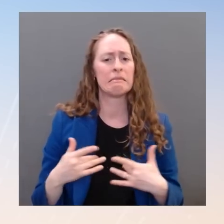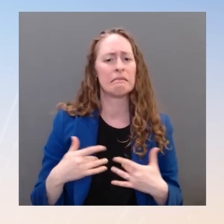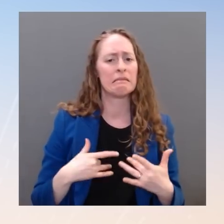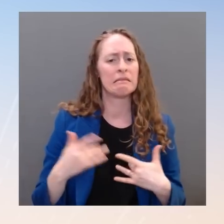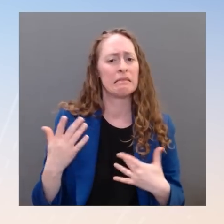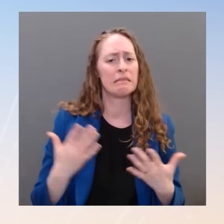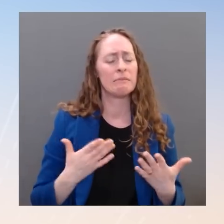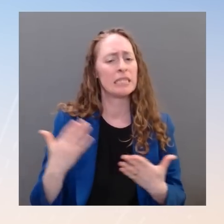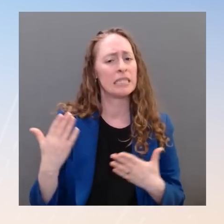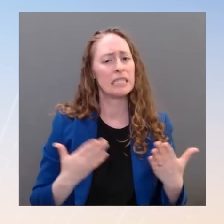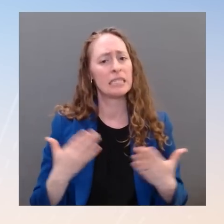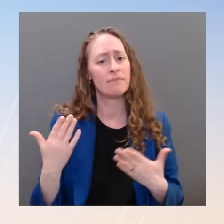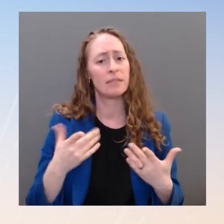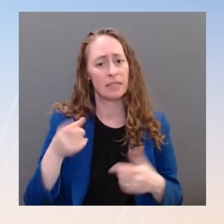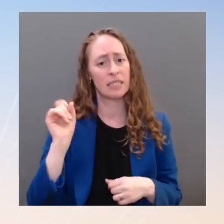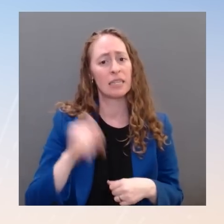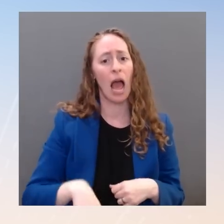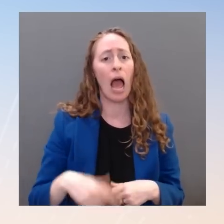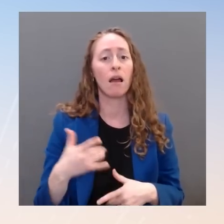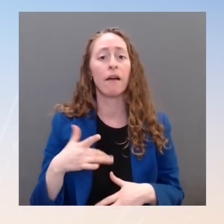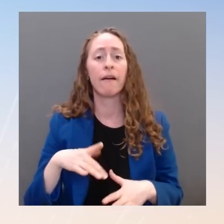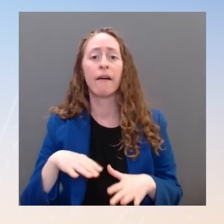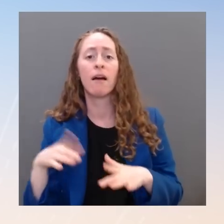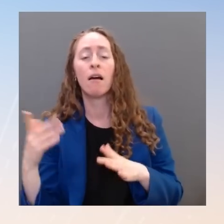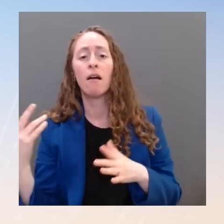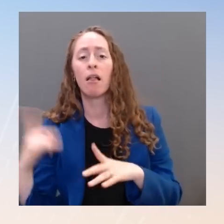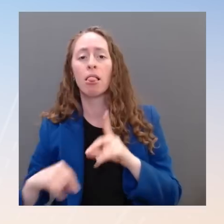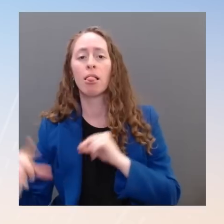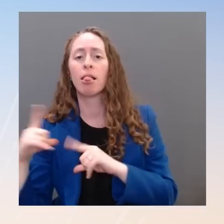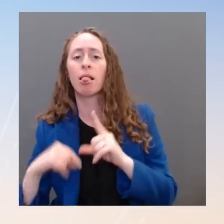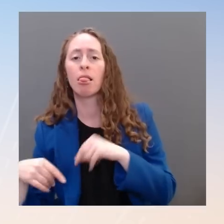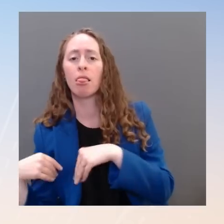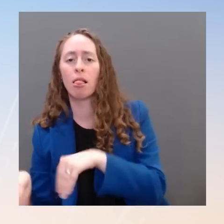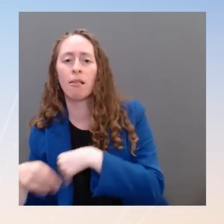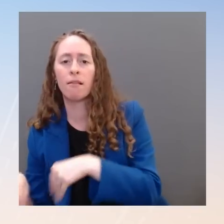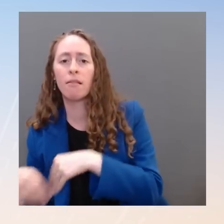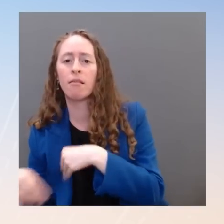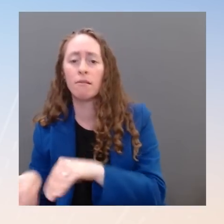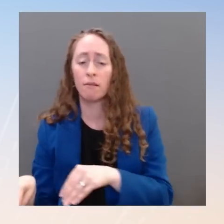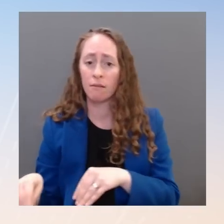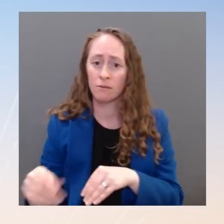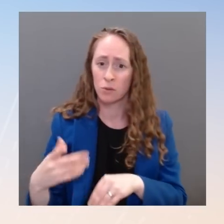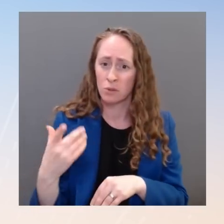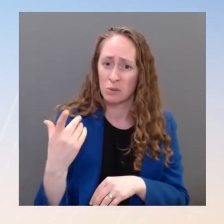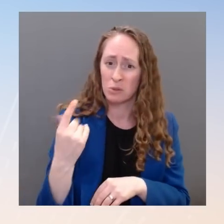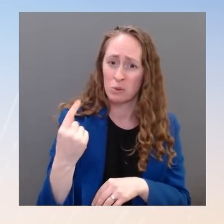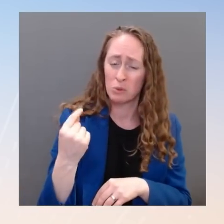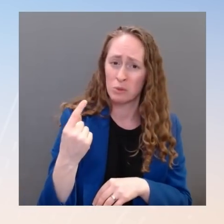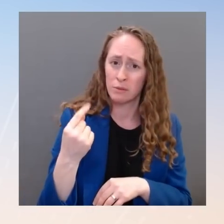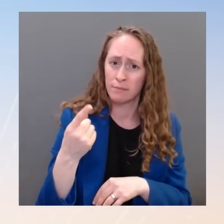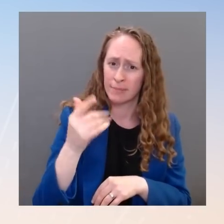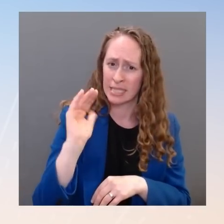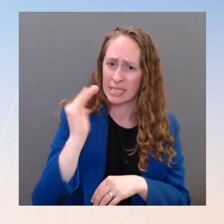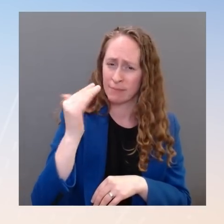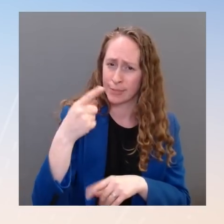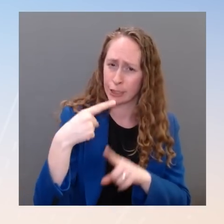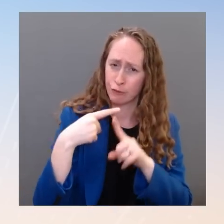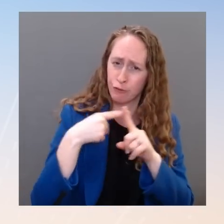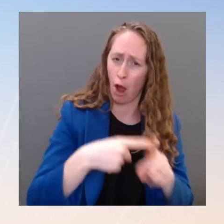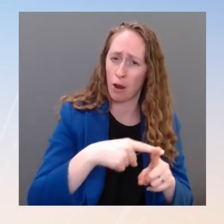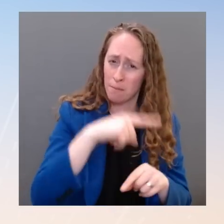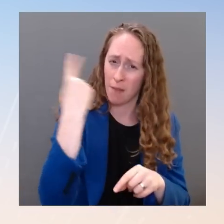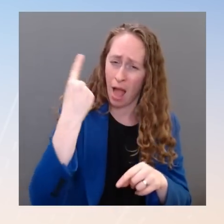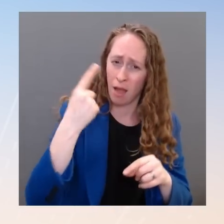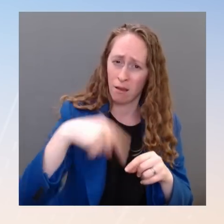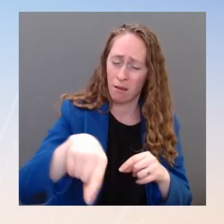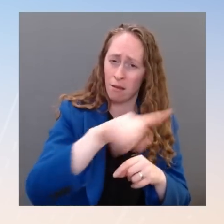smokers. Can this administration assure that won't happen? Absolutely, because this rule would go after manufacturers